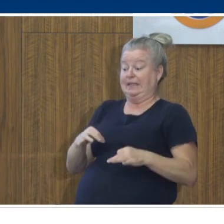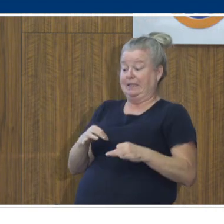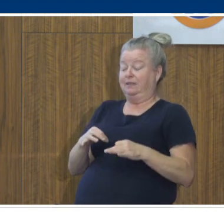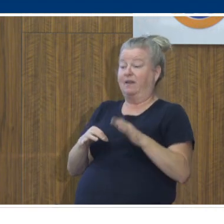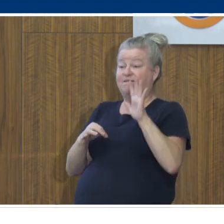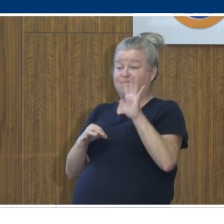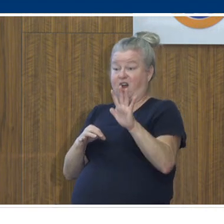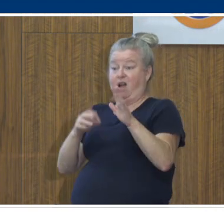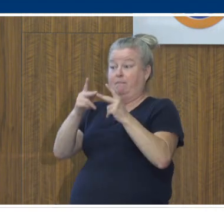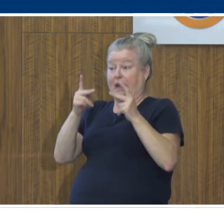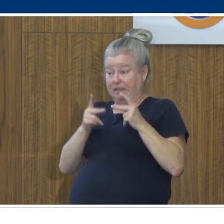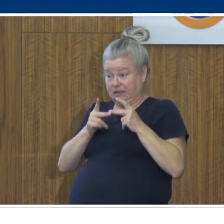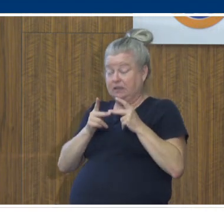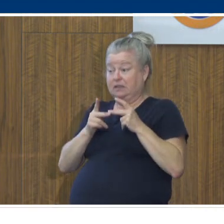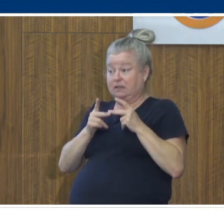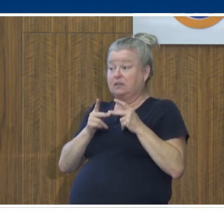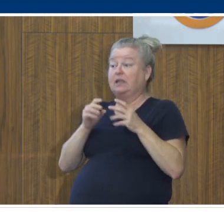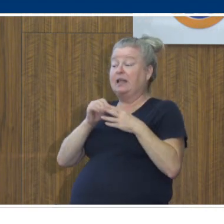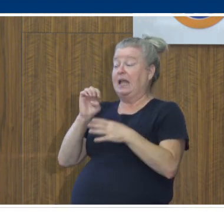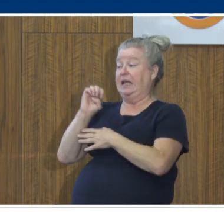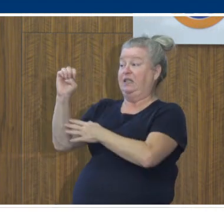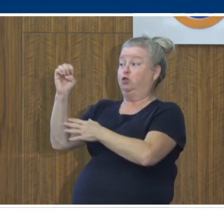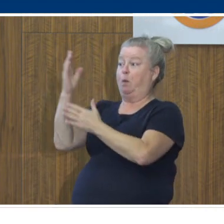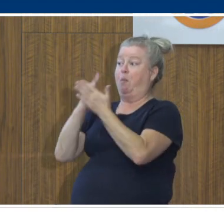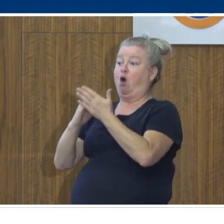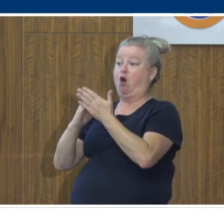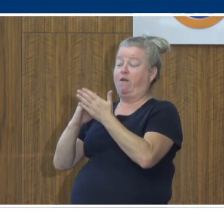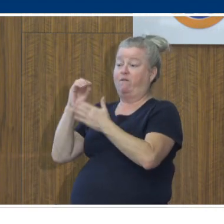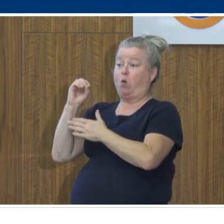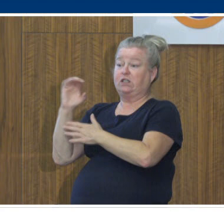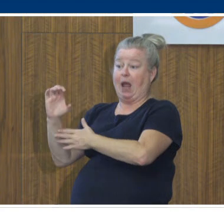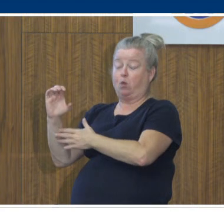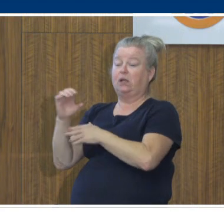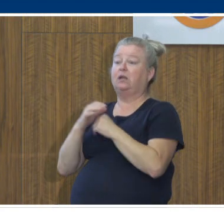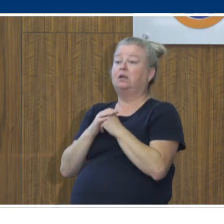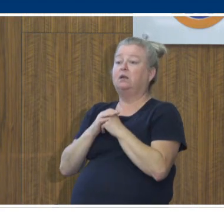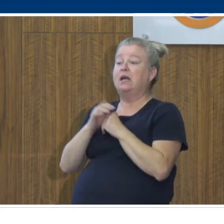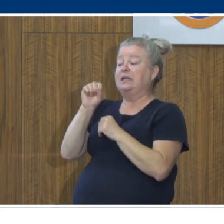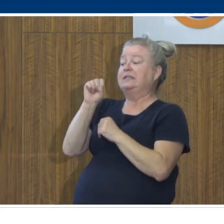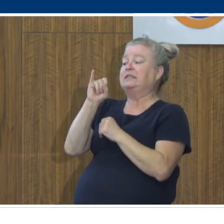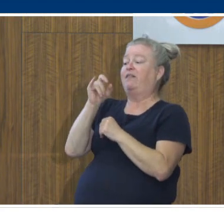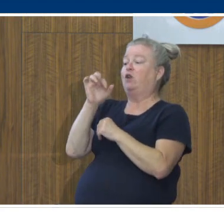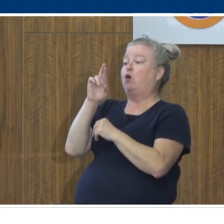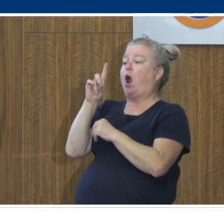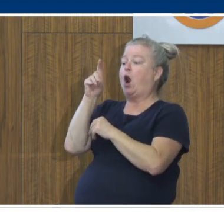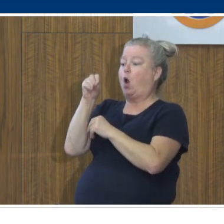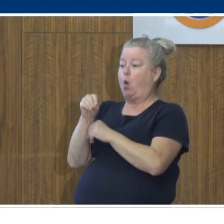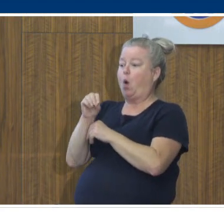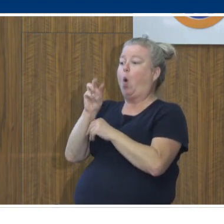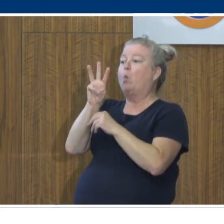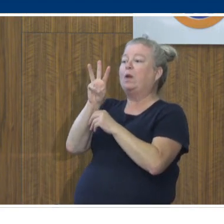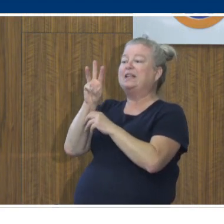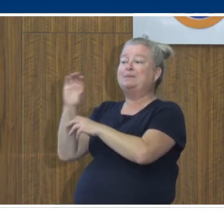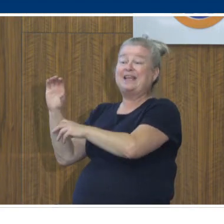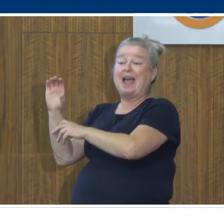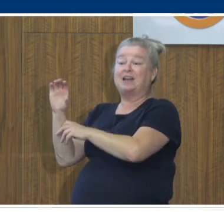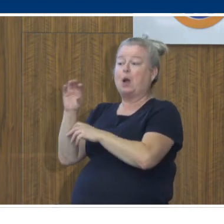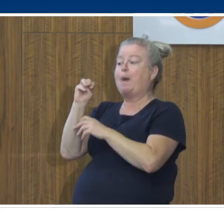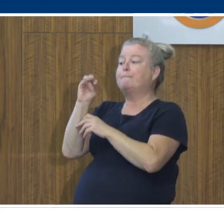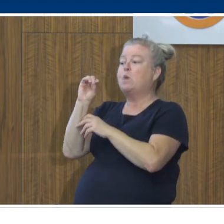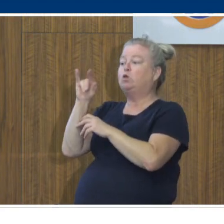census-designated places in the eastern part of the county. These are Silverado, Williams Canyon,